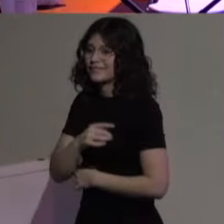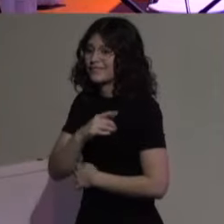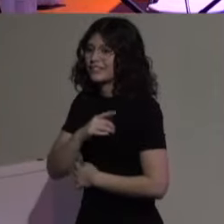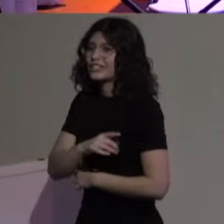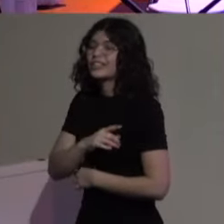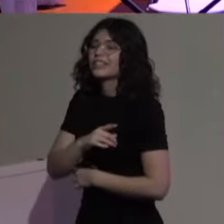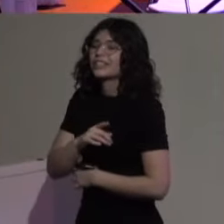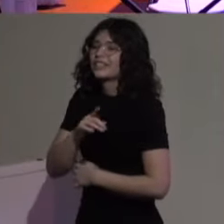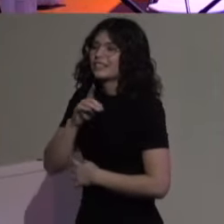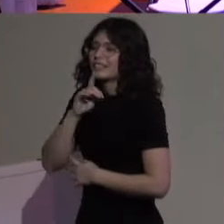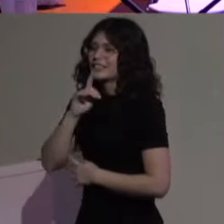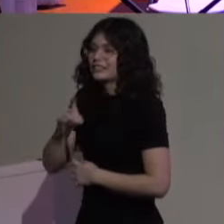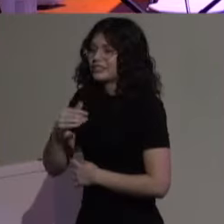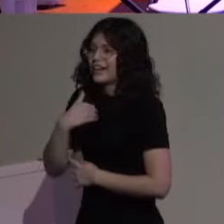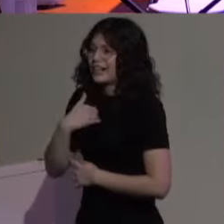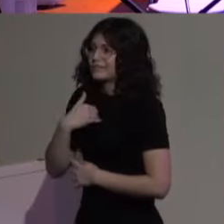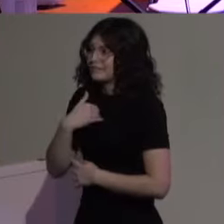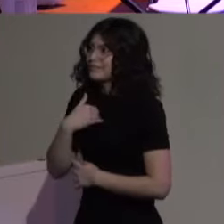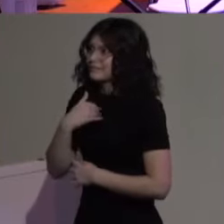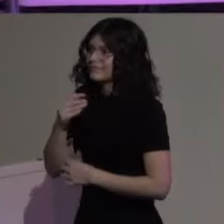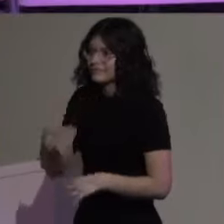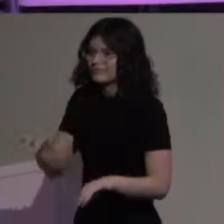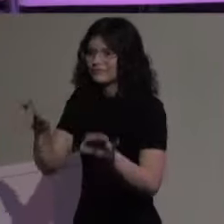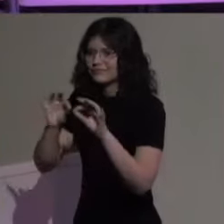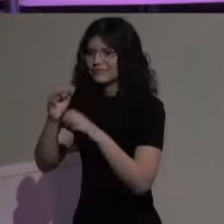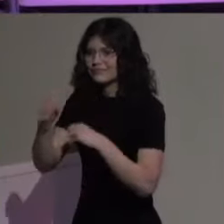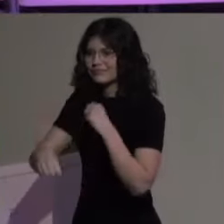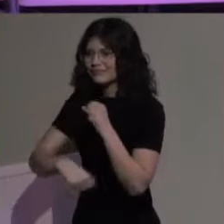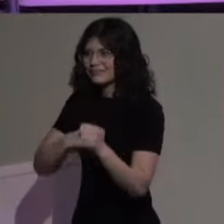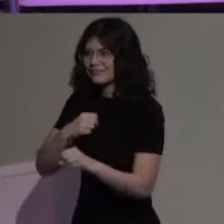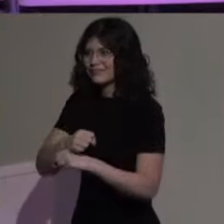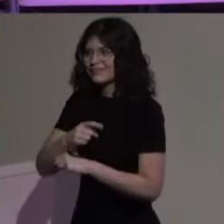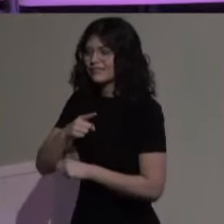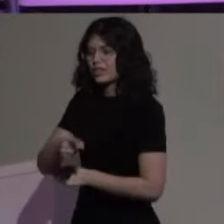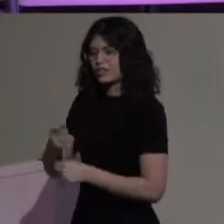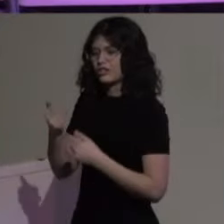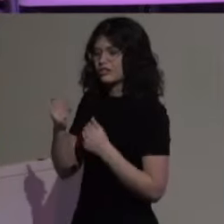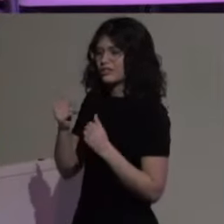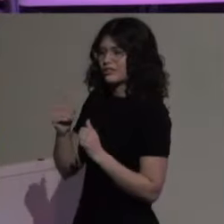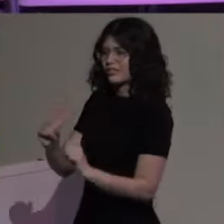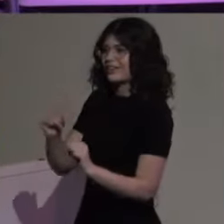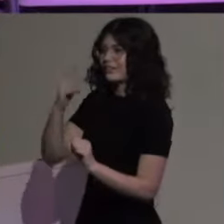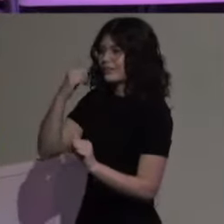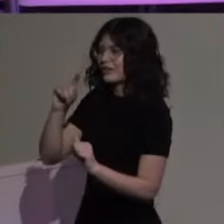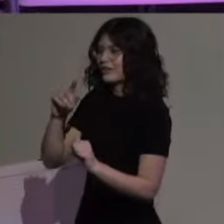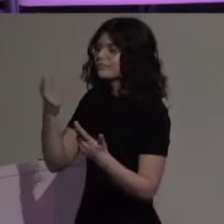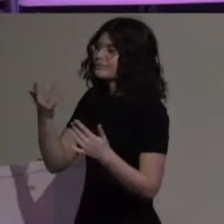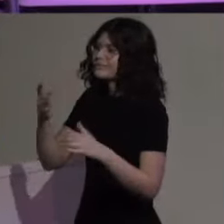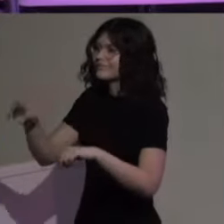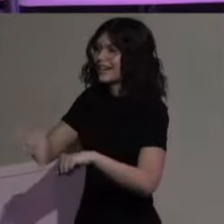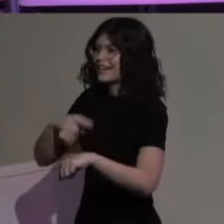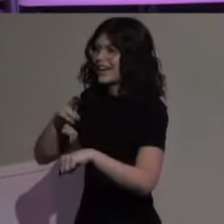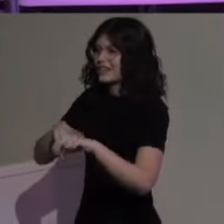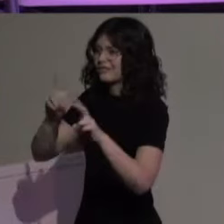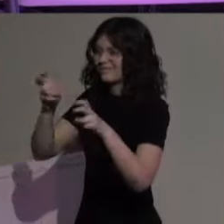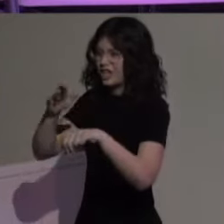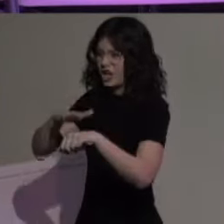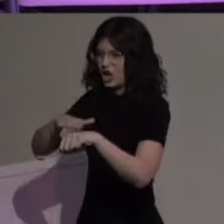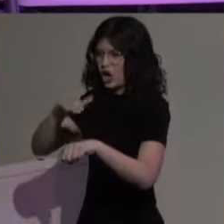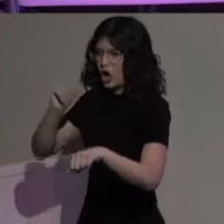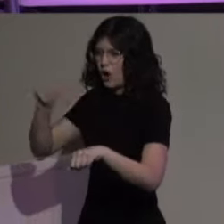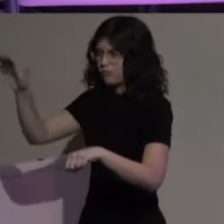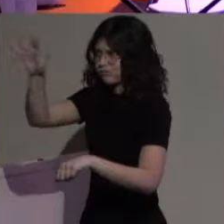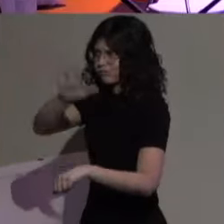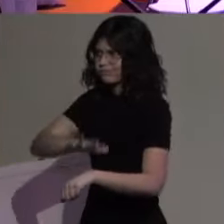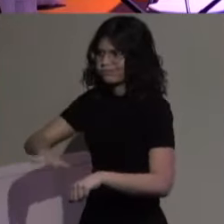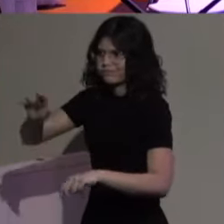She's kind of had a banner year. She auditioned for, there was a national like call around the whole